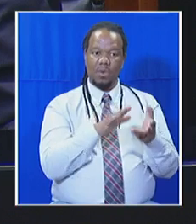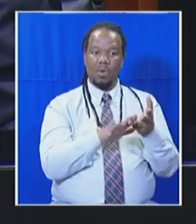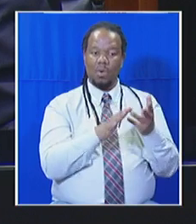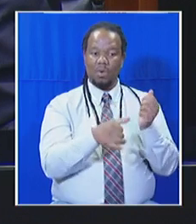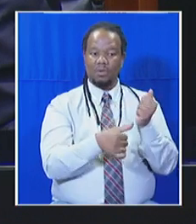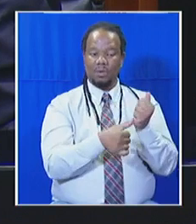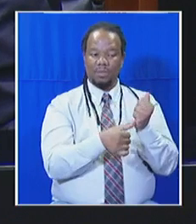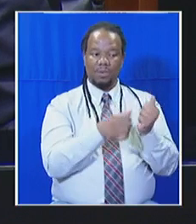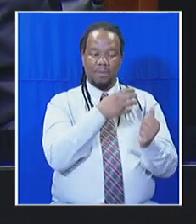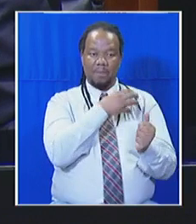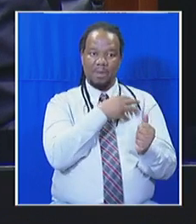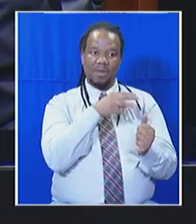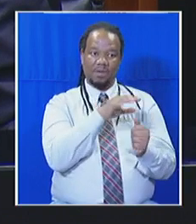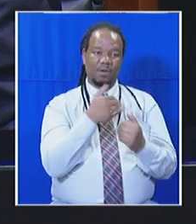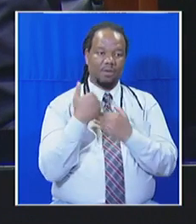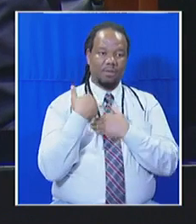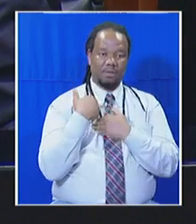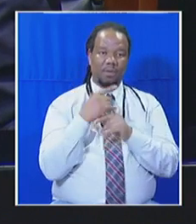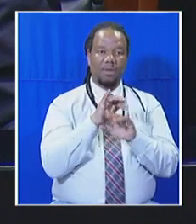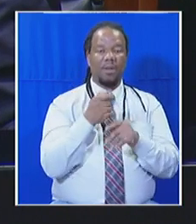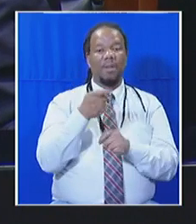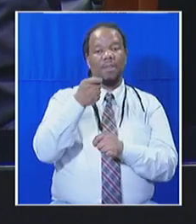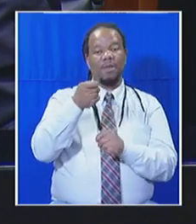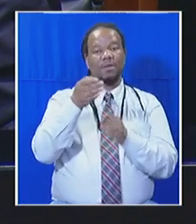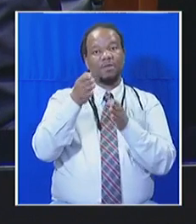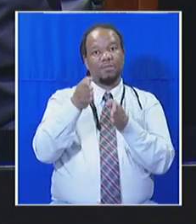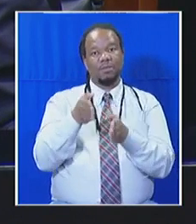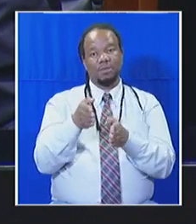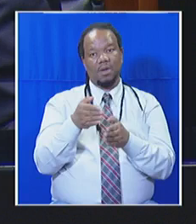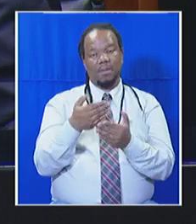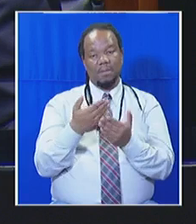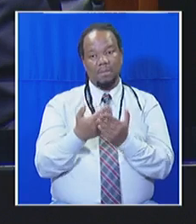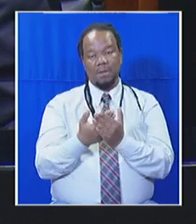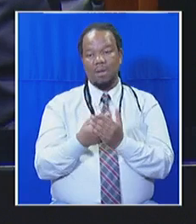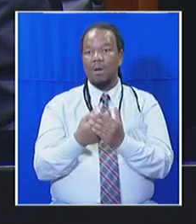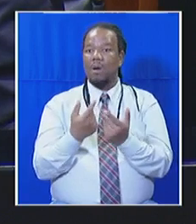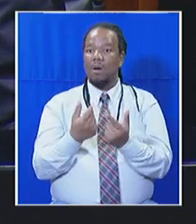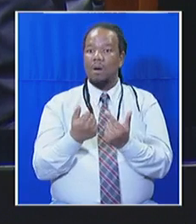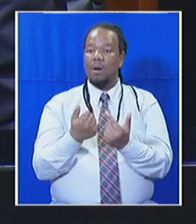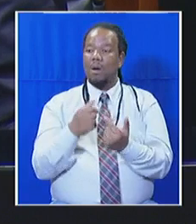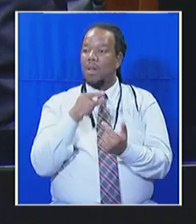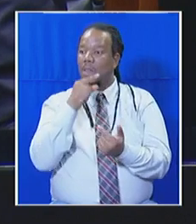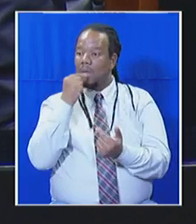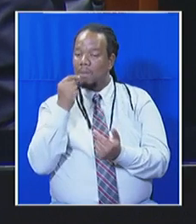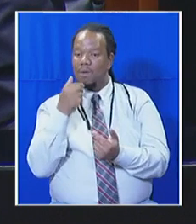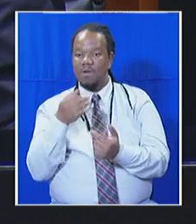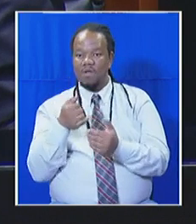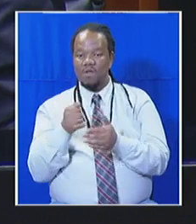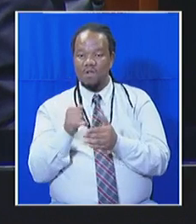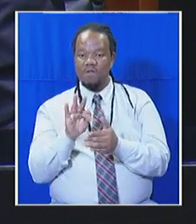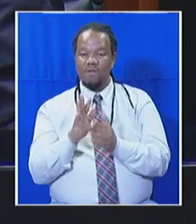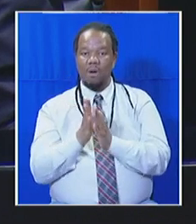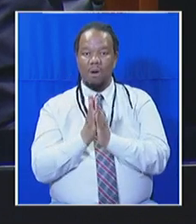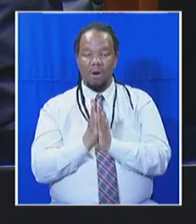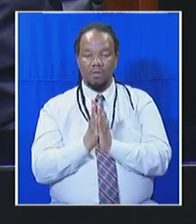minister concerned, the speaker may, if requested to do so by the member in whose name a question to the minister stands, and